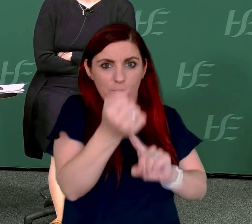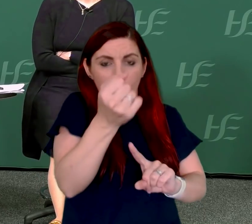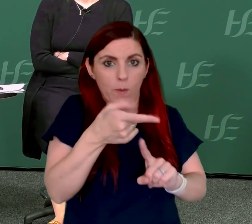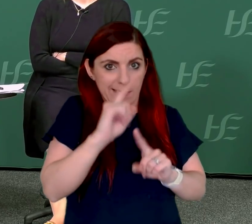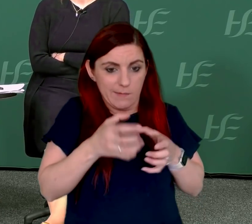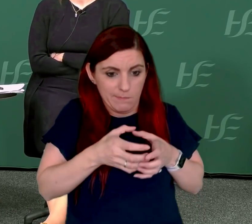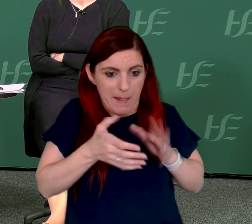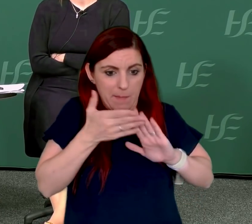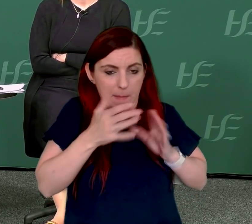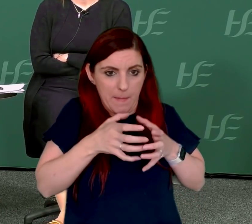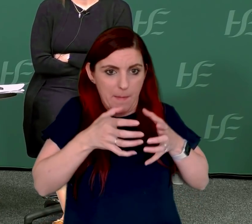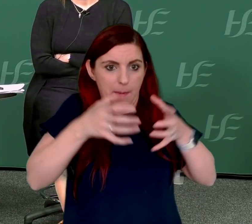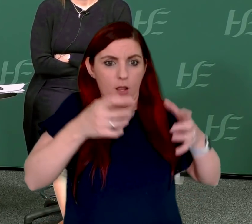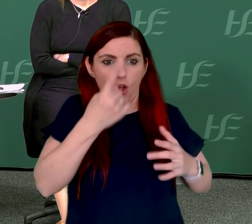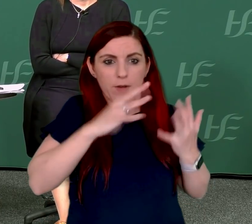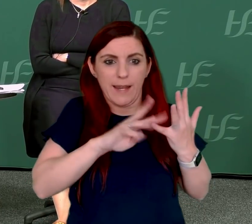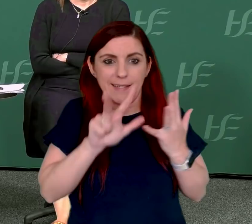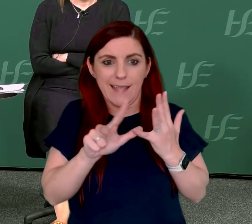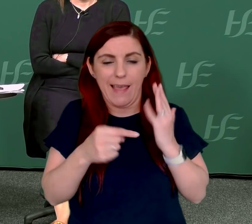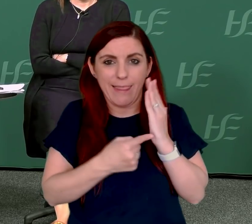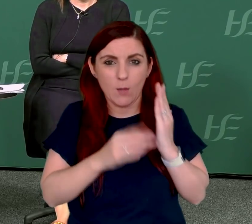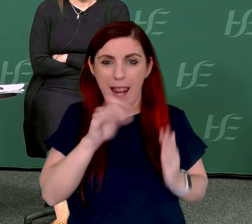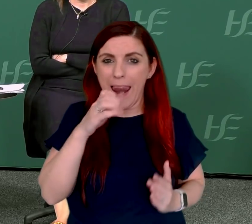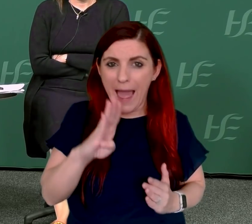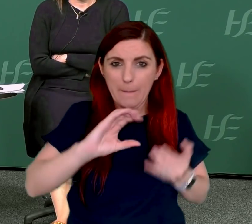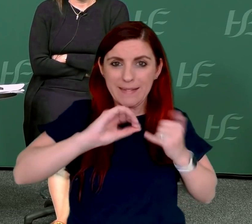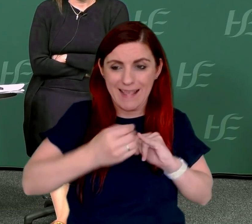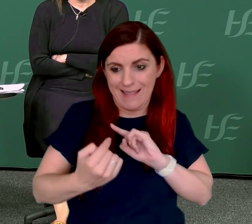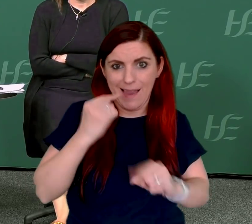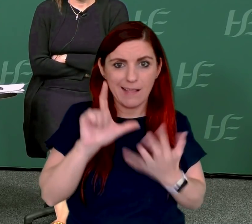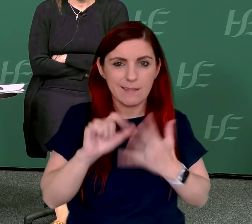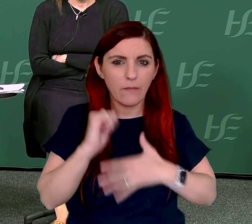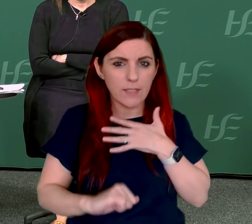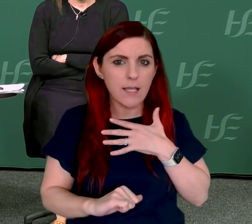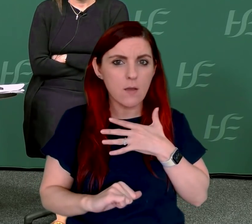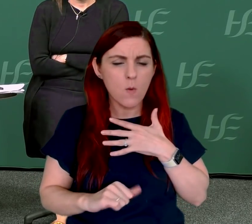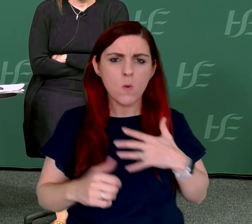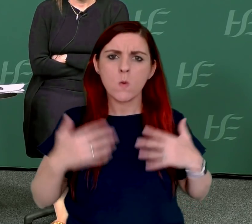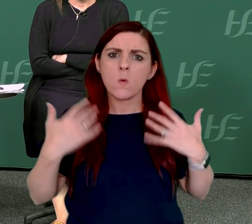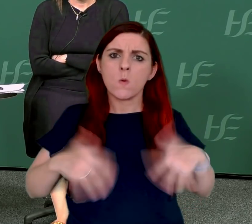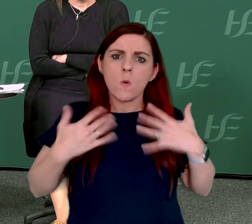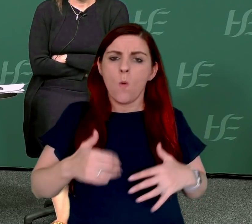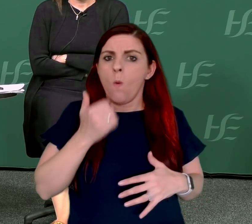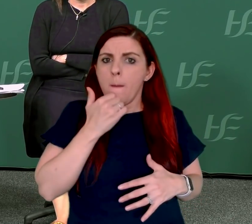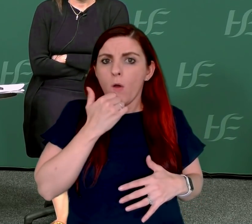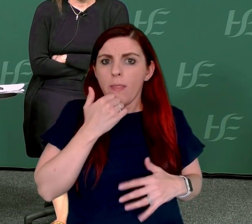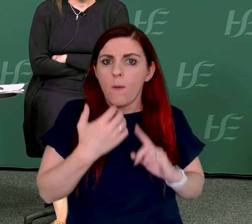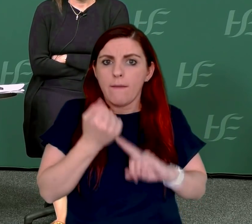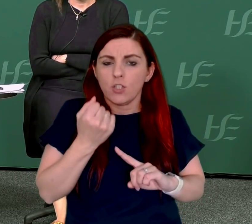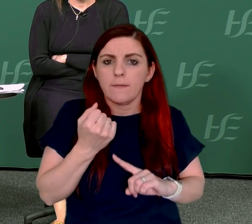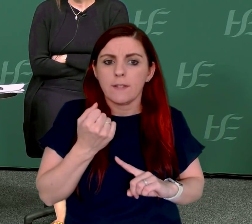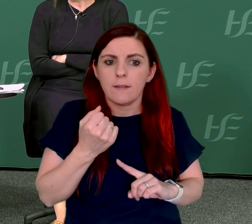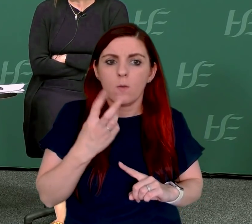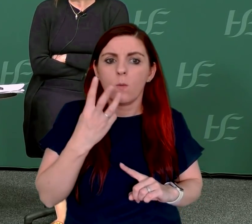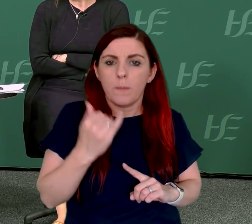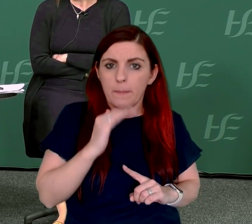that. 198,000 lab tests in the last 7 days. So this is a phenomenal rate we are at. And it is